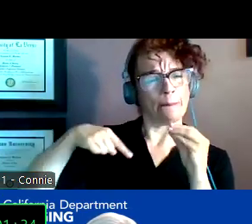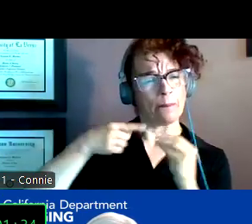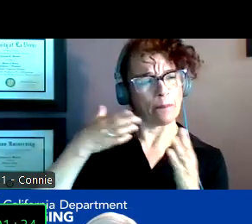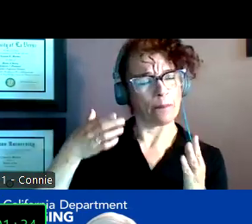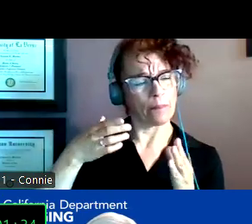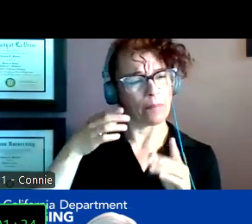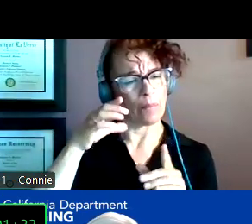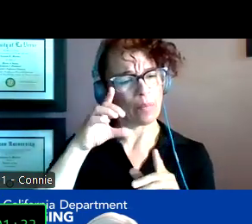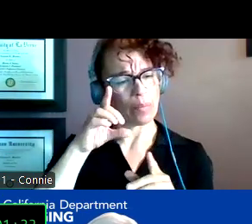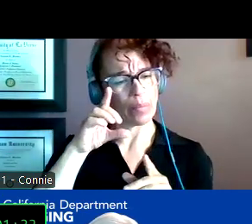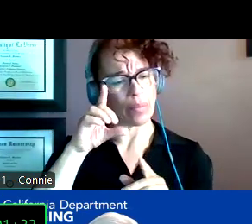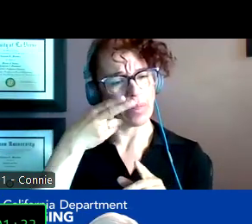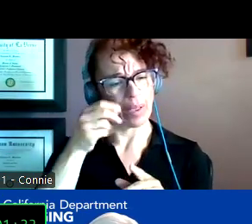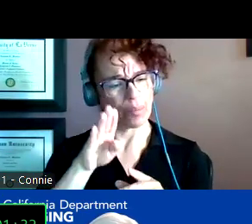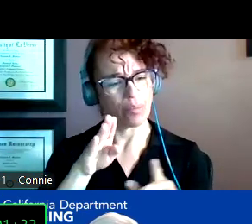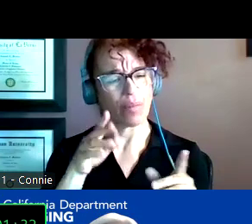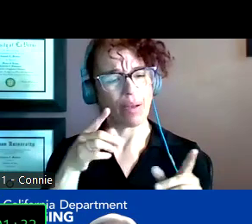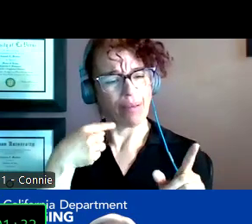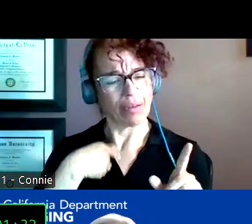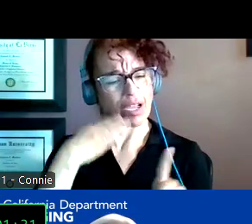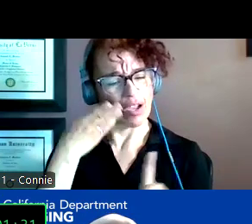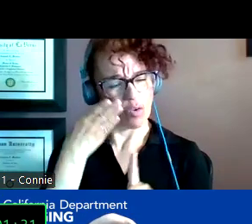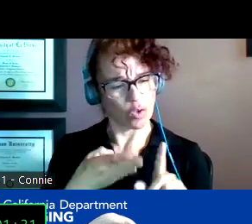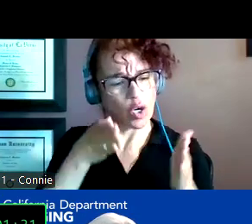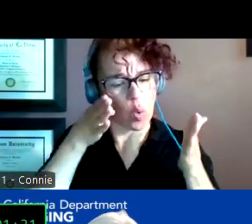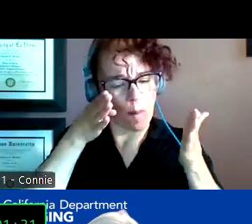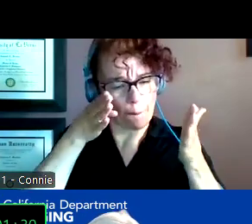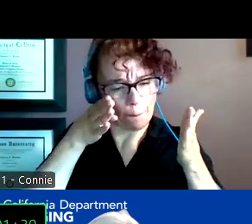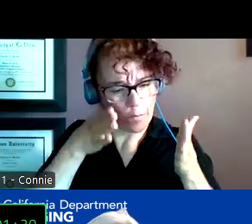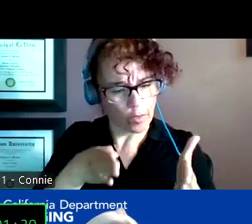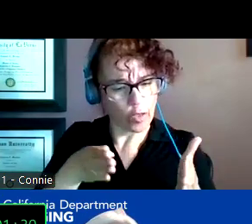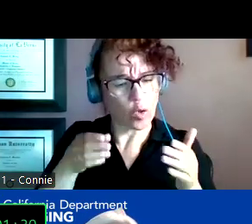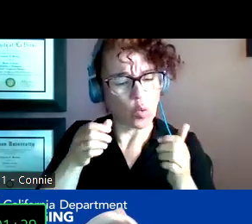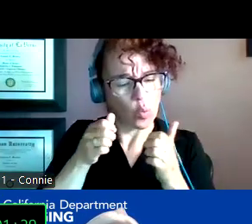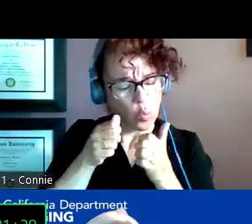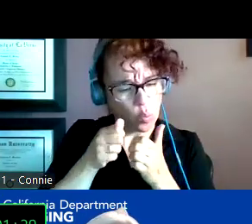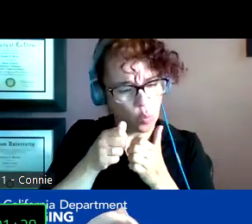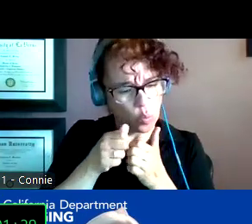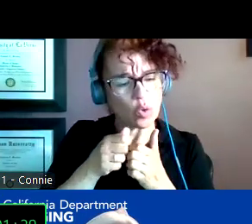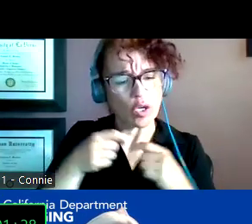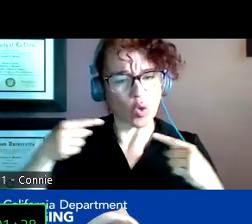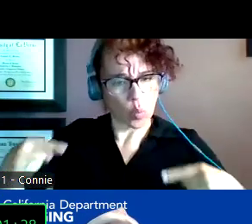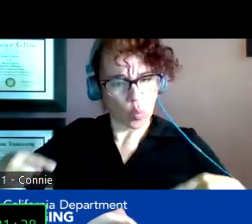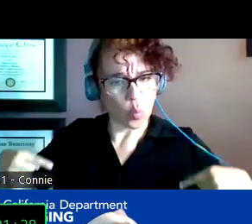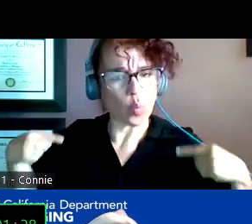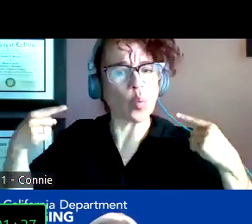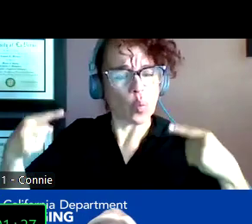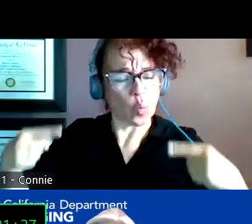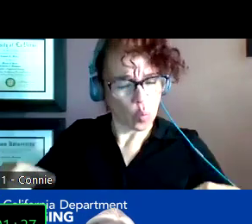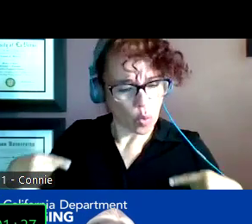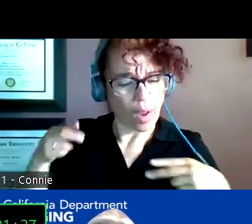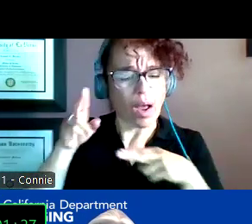DACLAC. So I am a person who uses a wheelchair and I